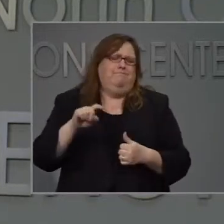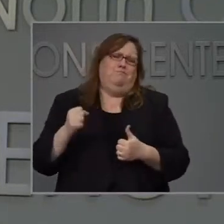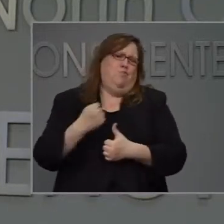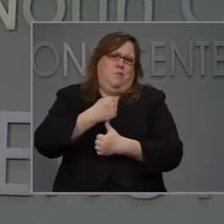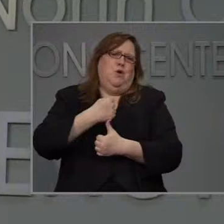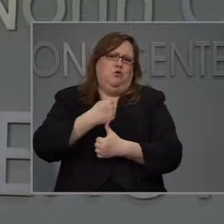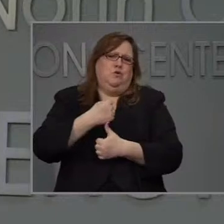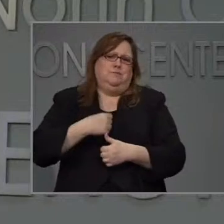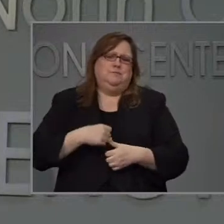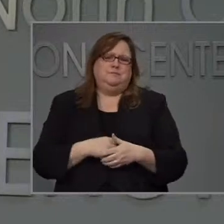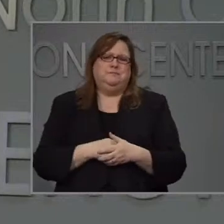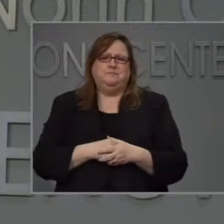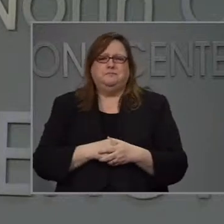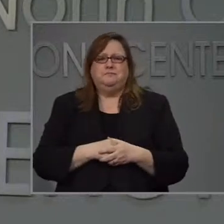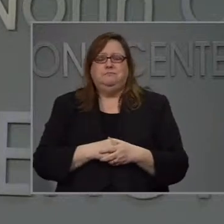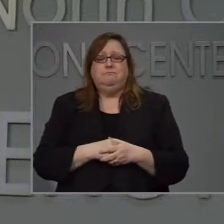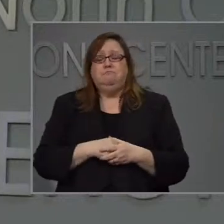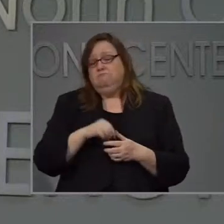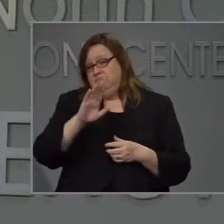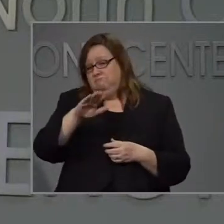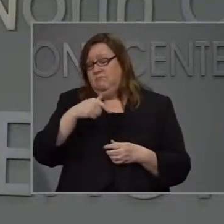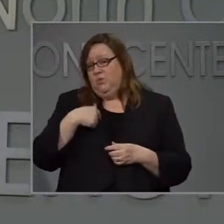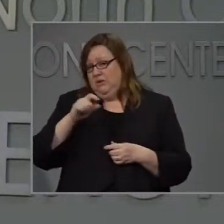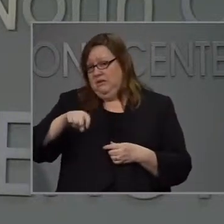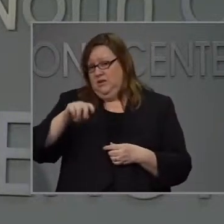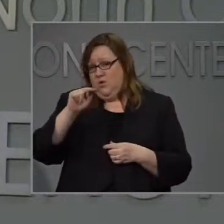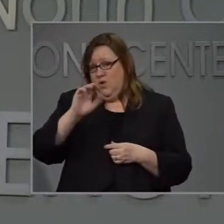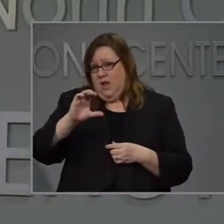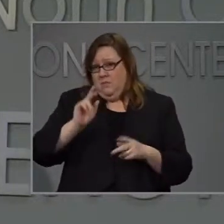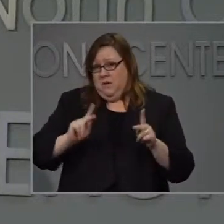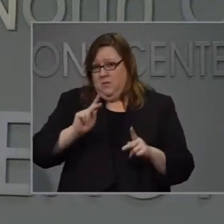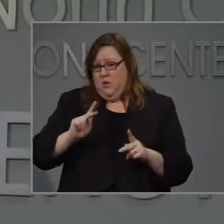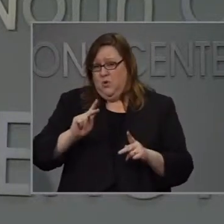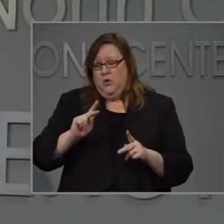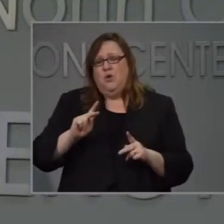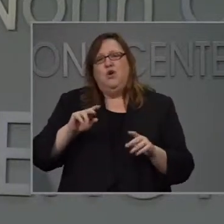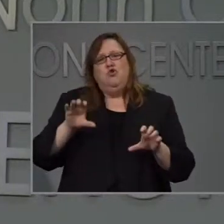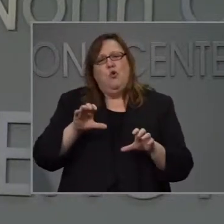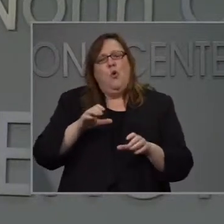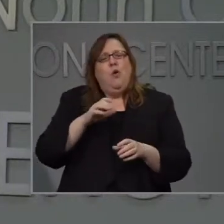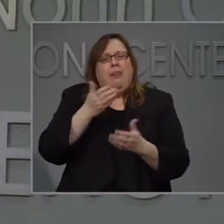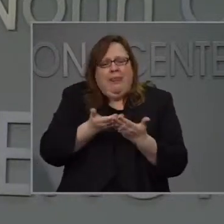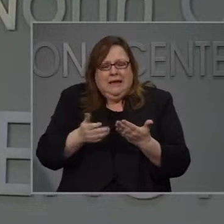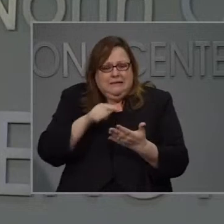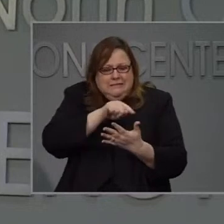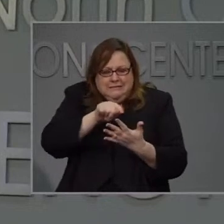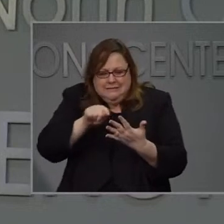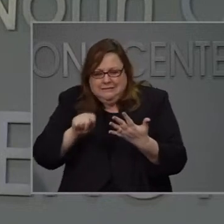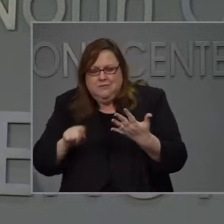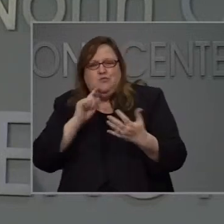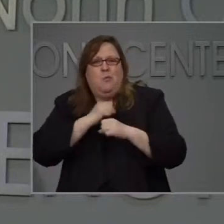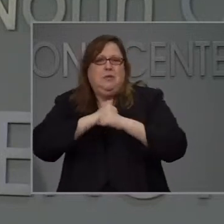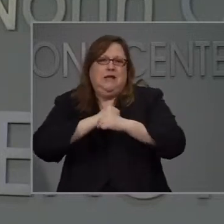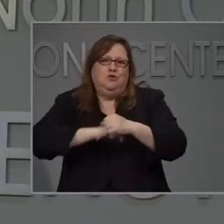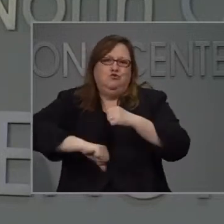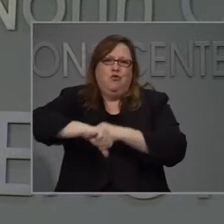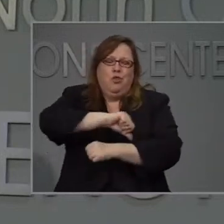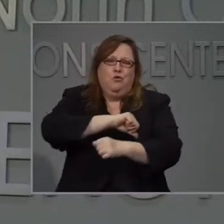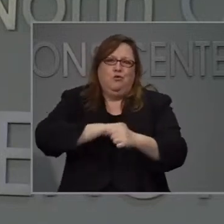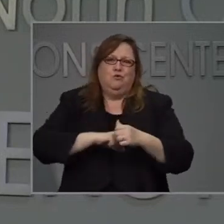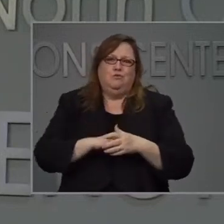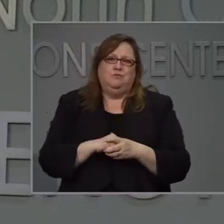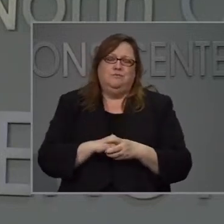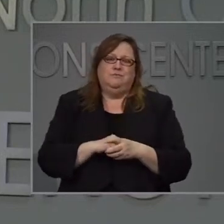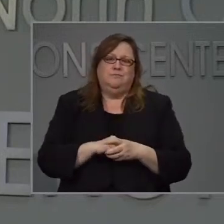So, we need North Carolinians to keep doing what they know protects them from this pandemic. Stay at home when